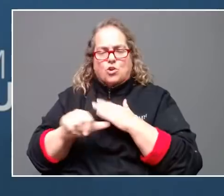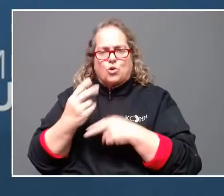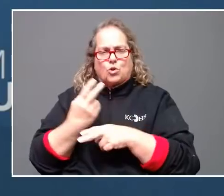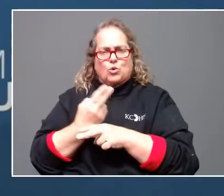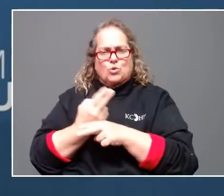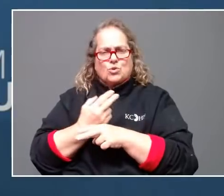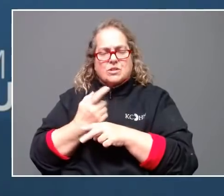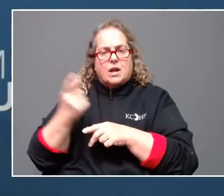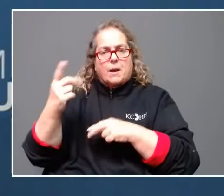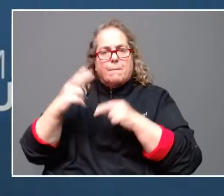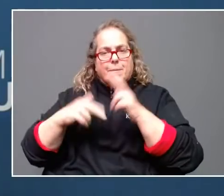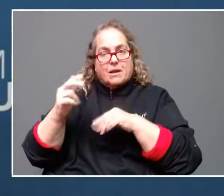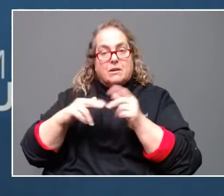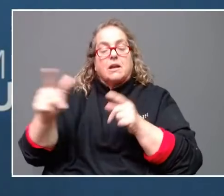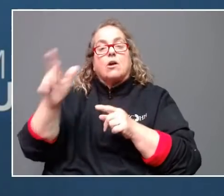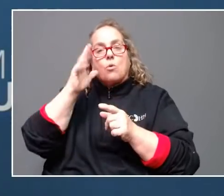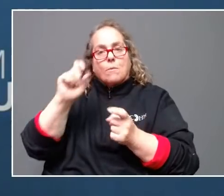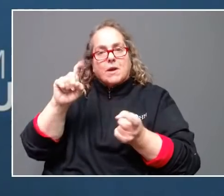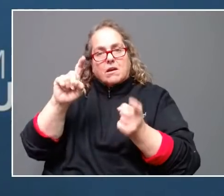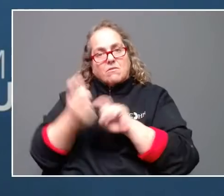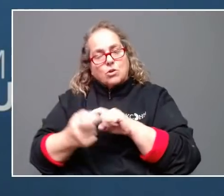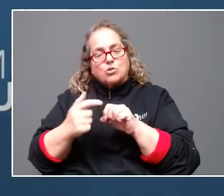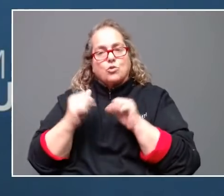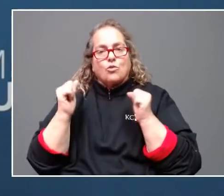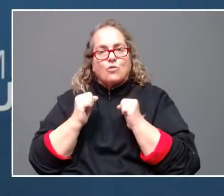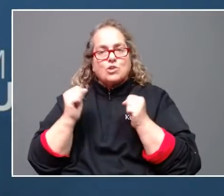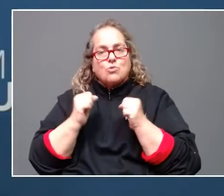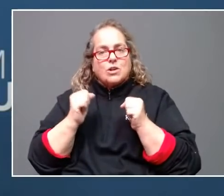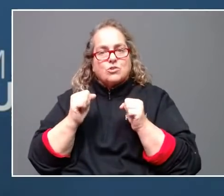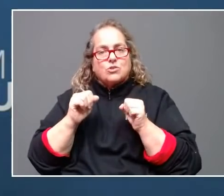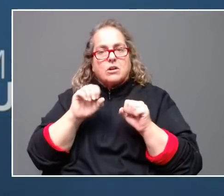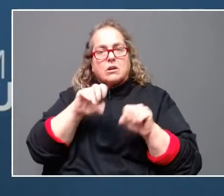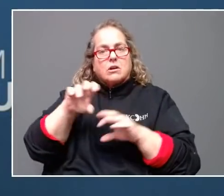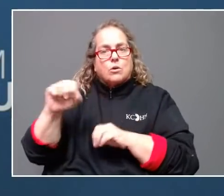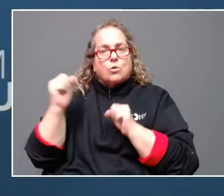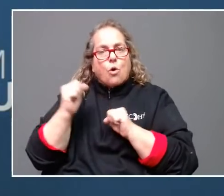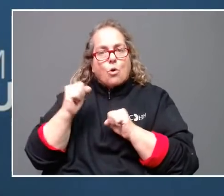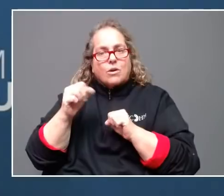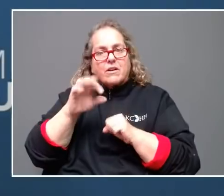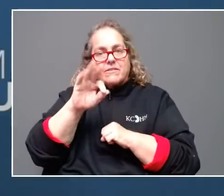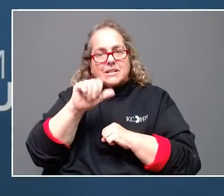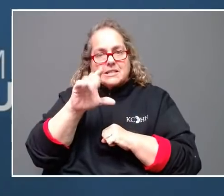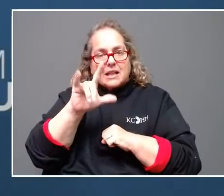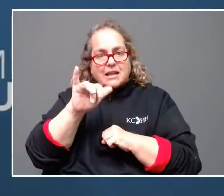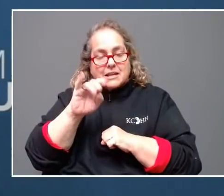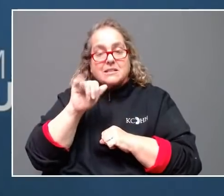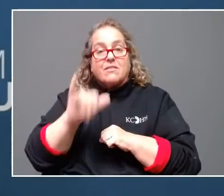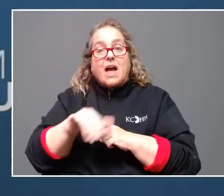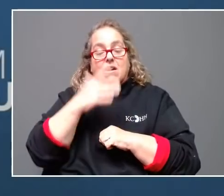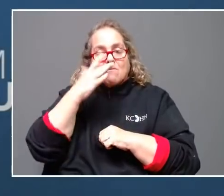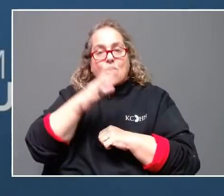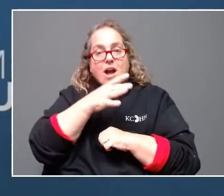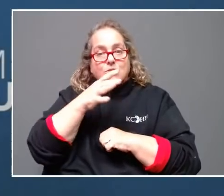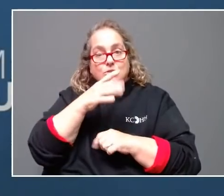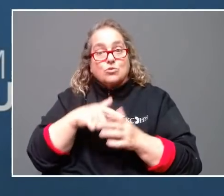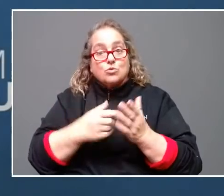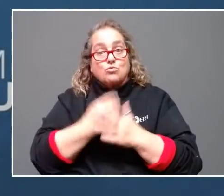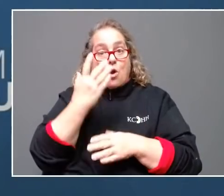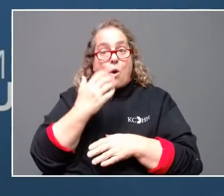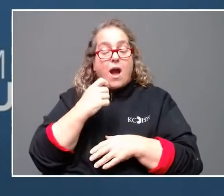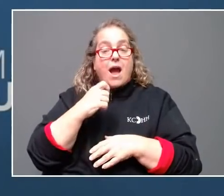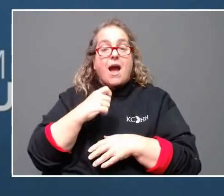refrigerated commercial facility. That's going to help one of the large agri-tech projects in the state, growing apples on abandoned coal